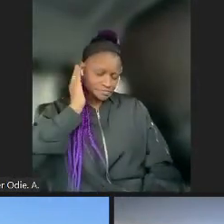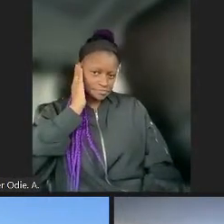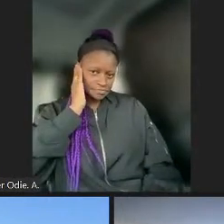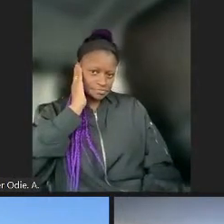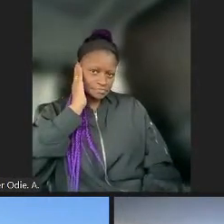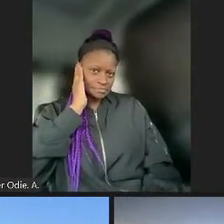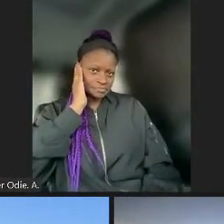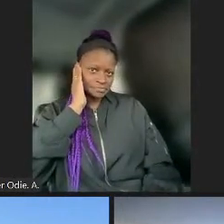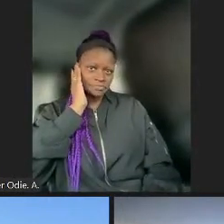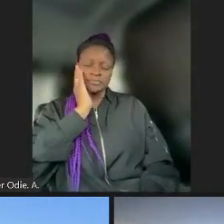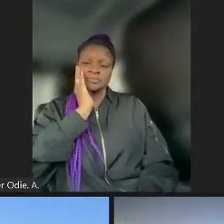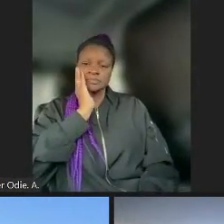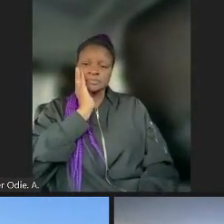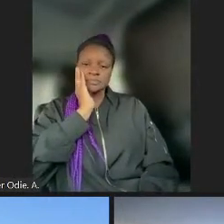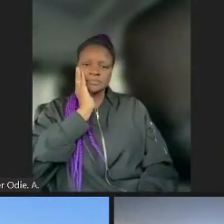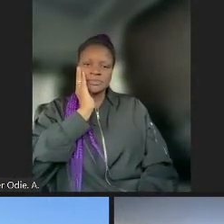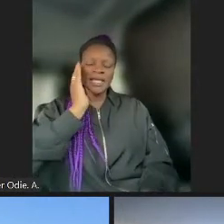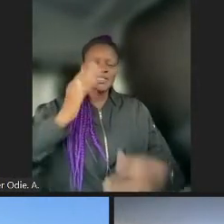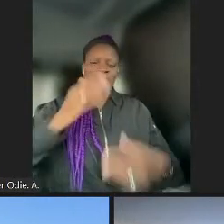Okay, thank you, Martin.